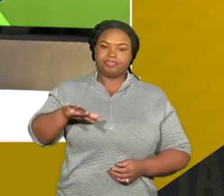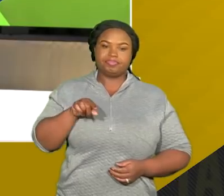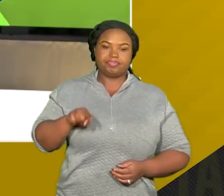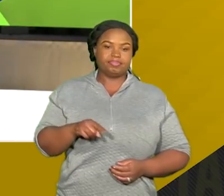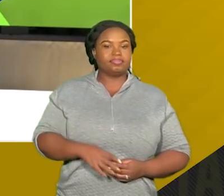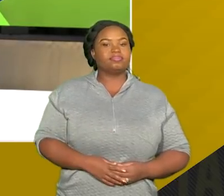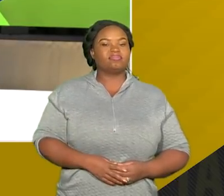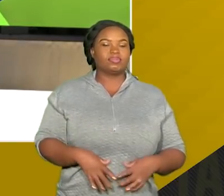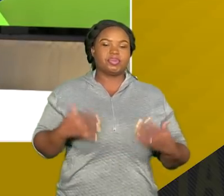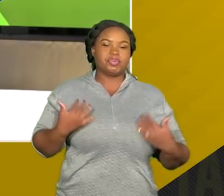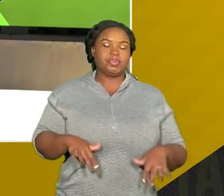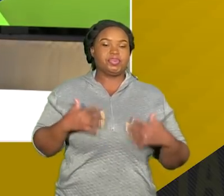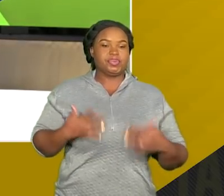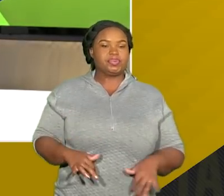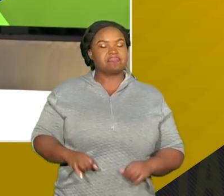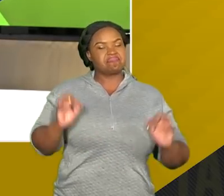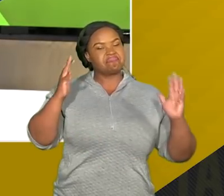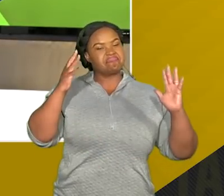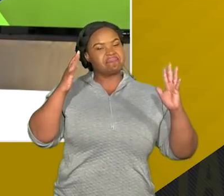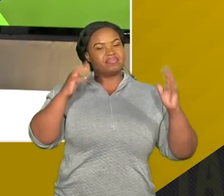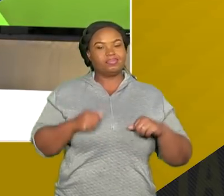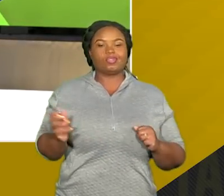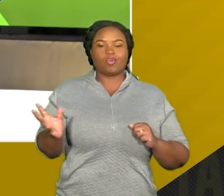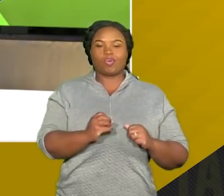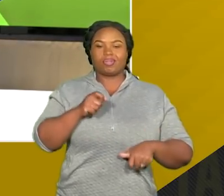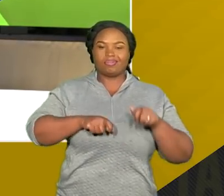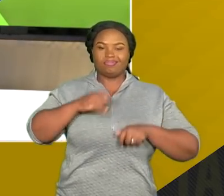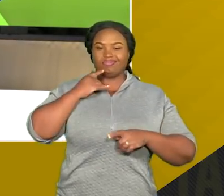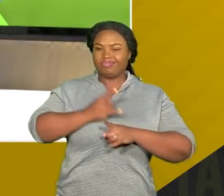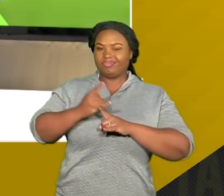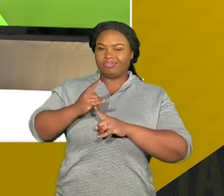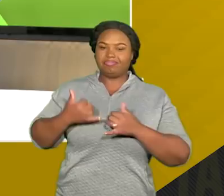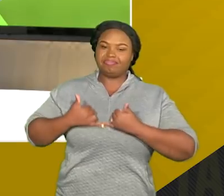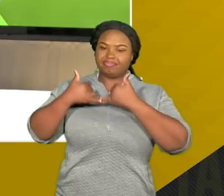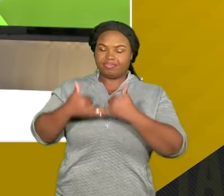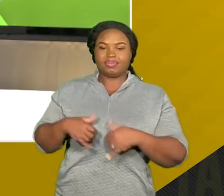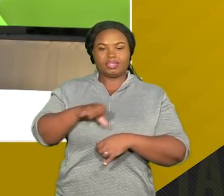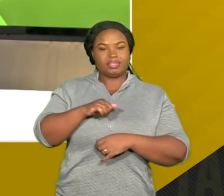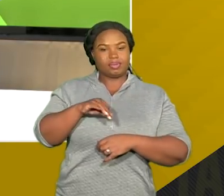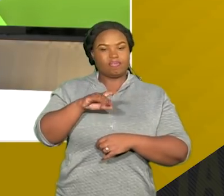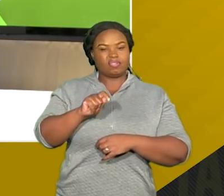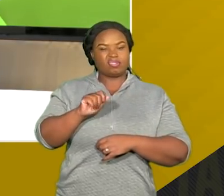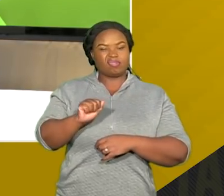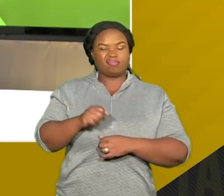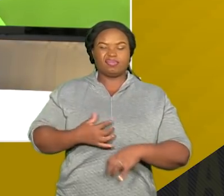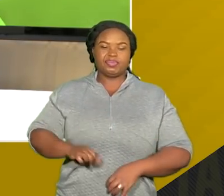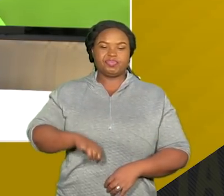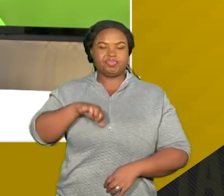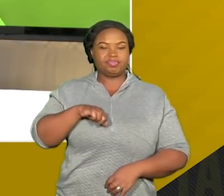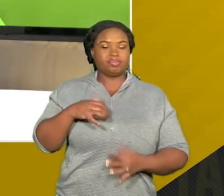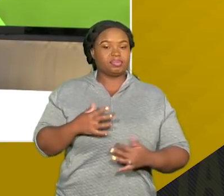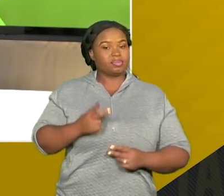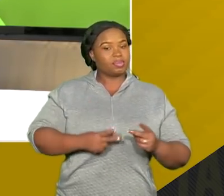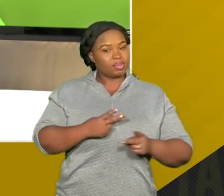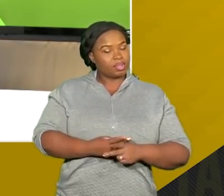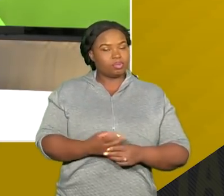A huge glitzy and congratulations to all those who won an award at the SABC this weekend. We really are proud of you guys. And also